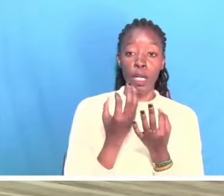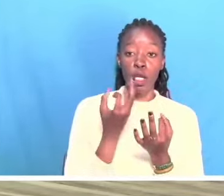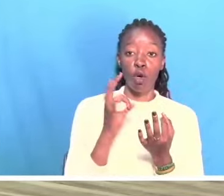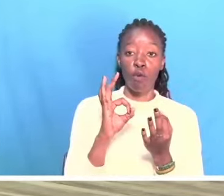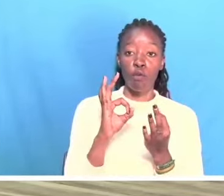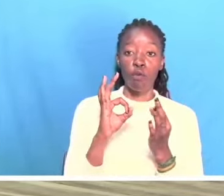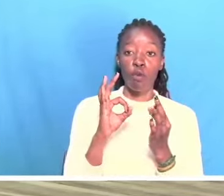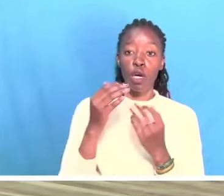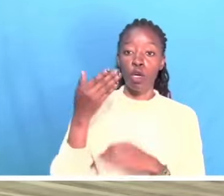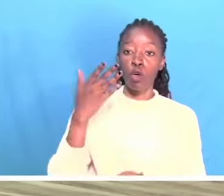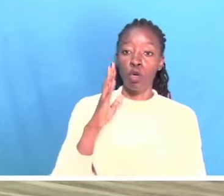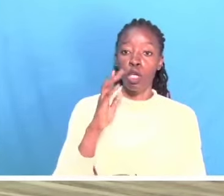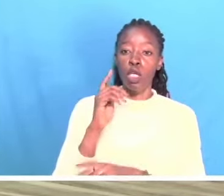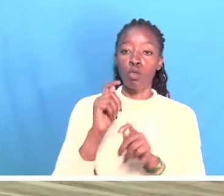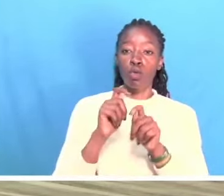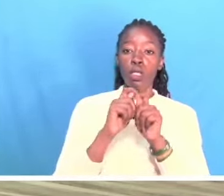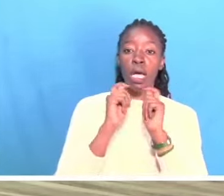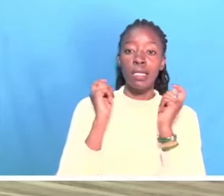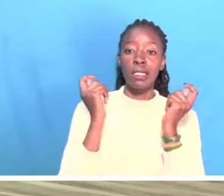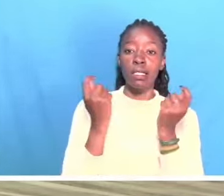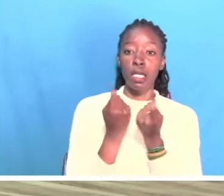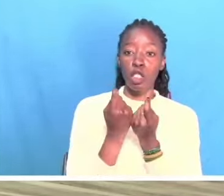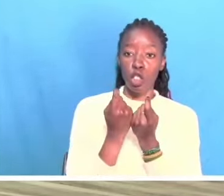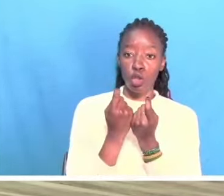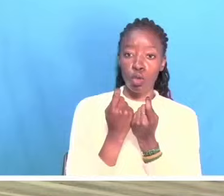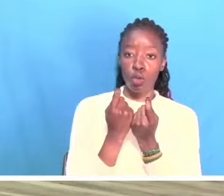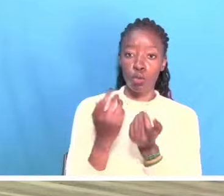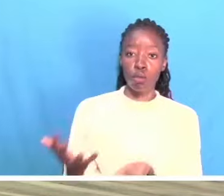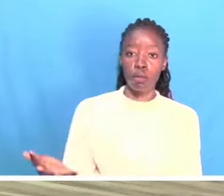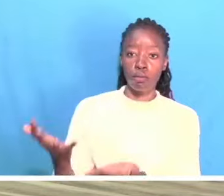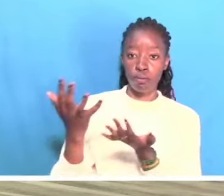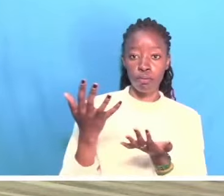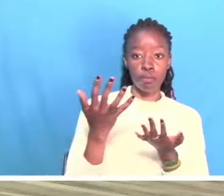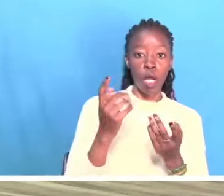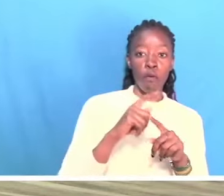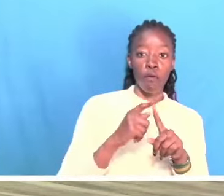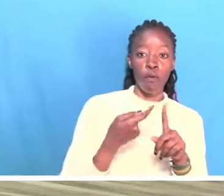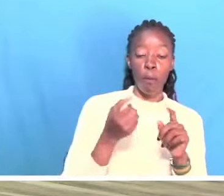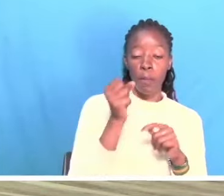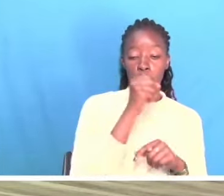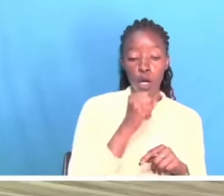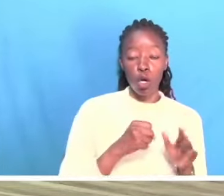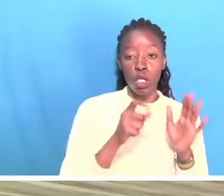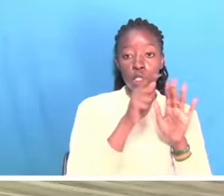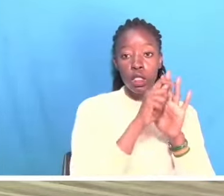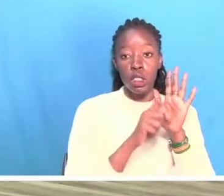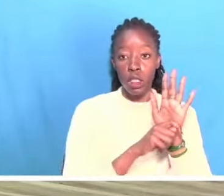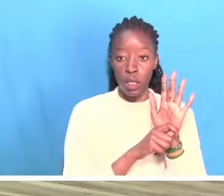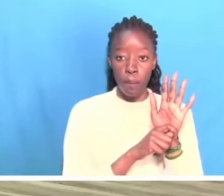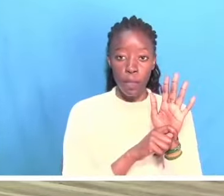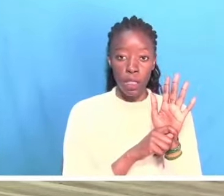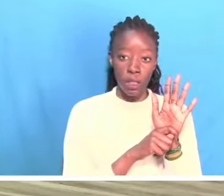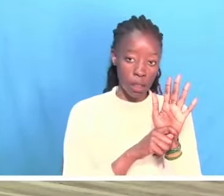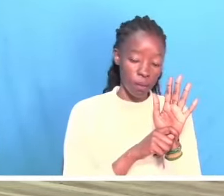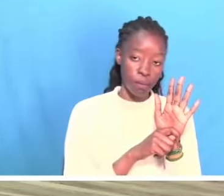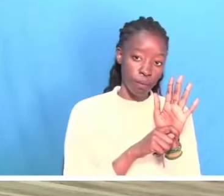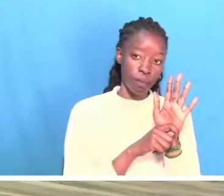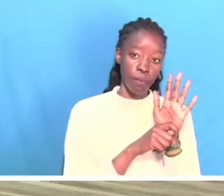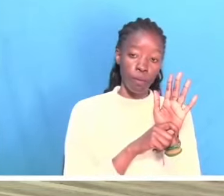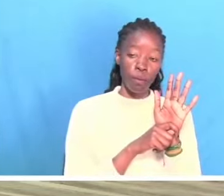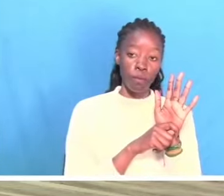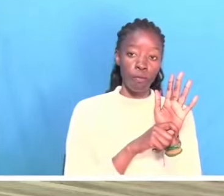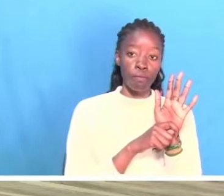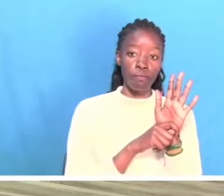It was a tradition that was culturally carried over from the Old Testament. You can find that in Leviticus chapter 12. It was the requirement